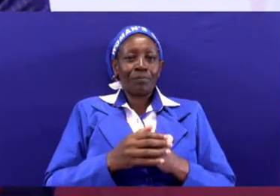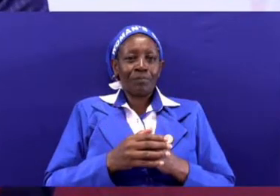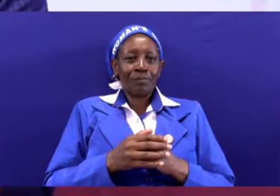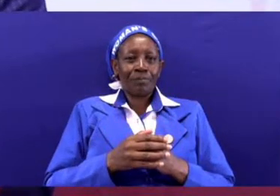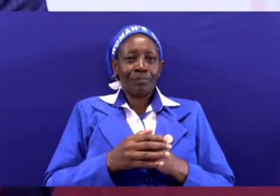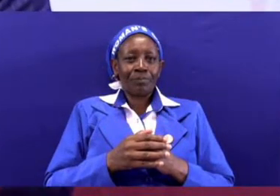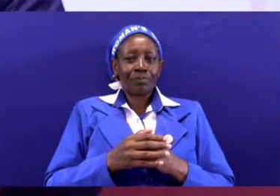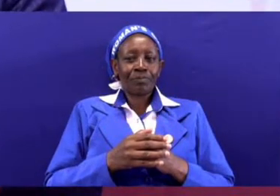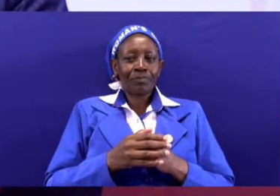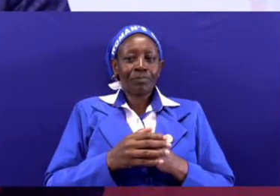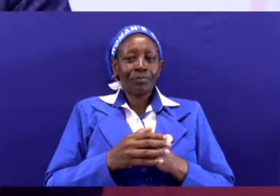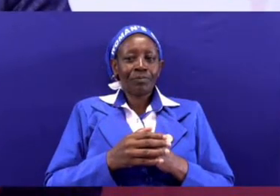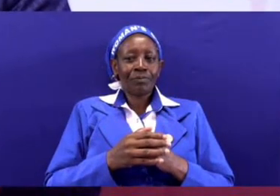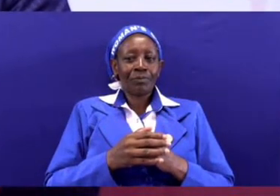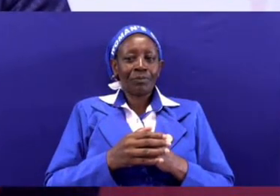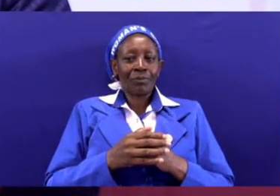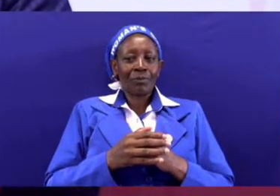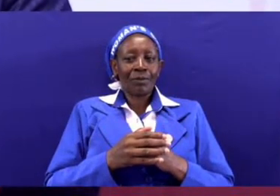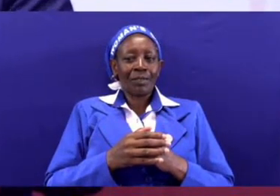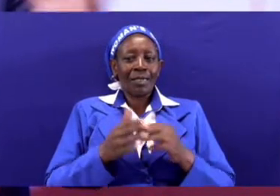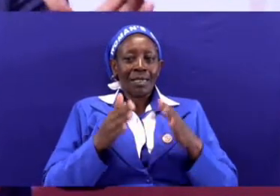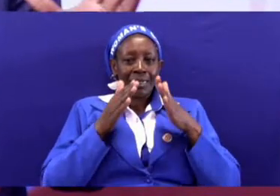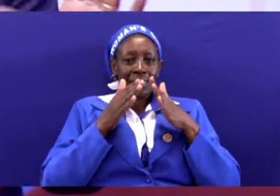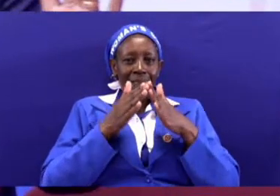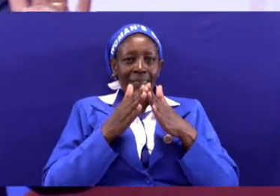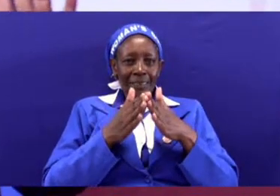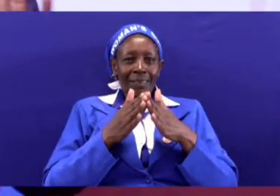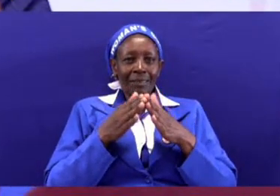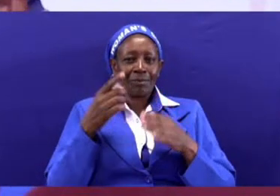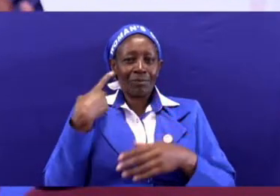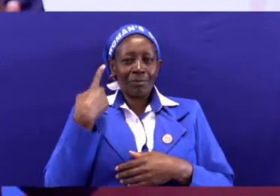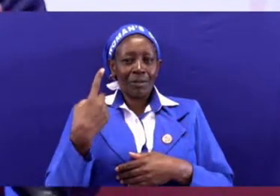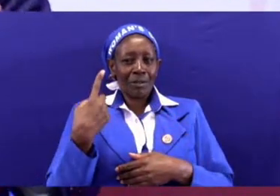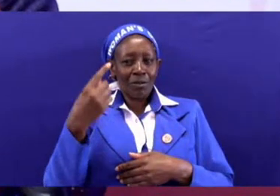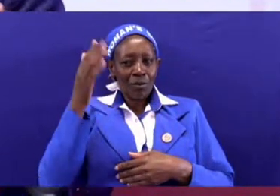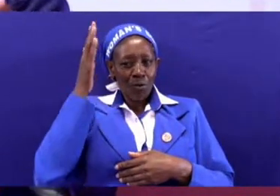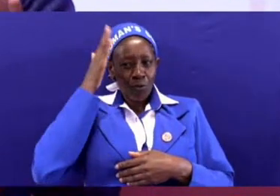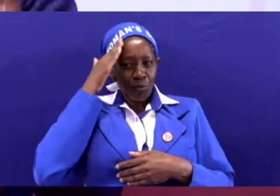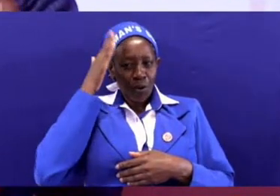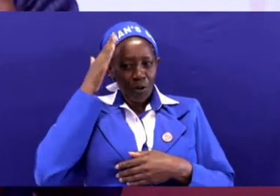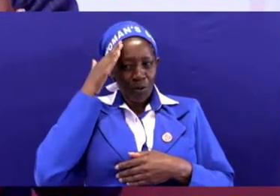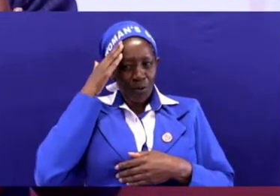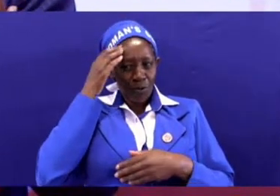engagement. Sexuality, number one. We know the biblical position. I think that is clear.